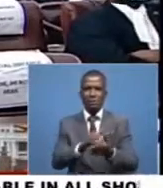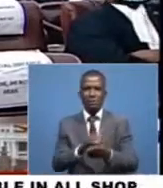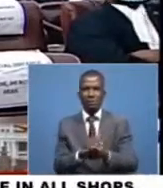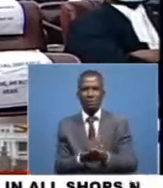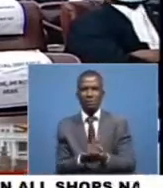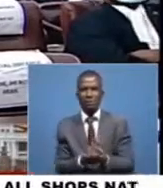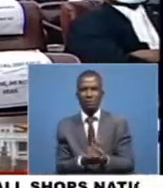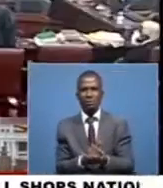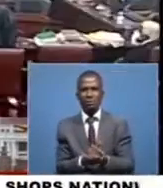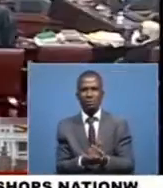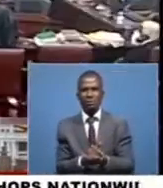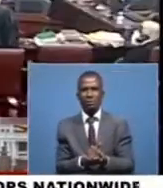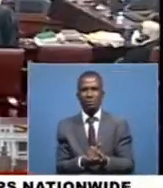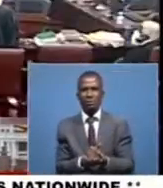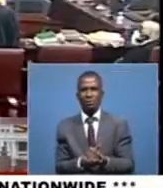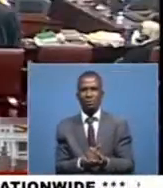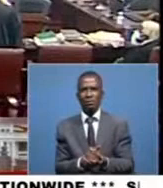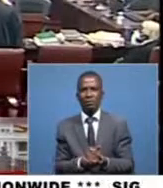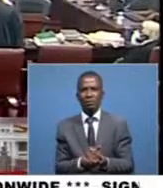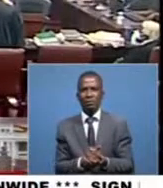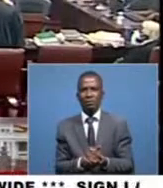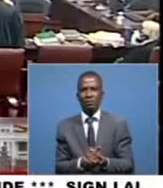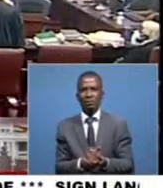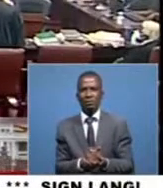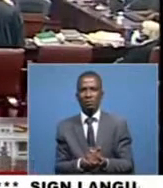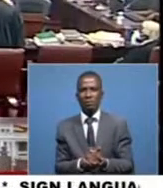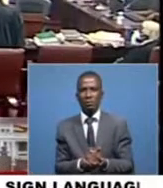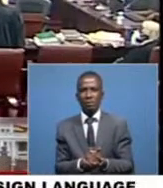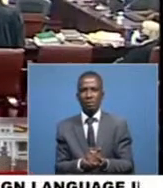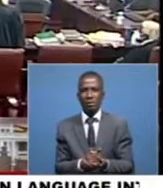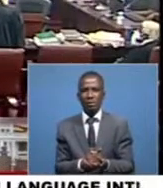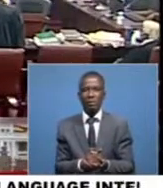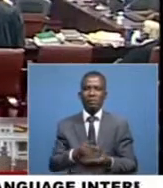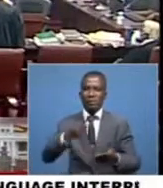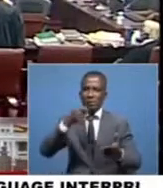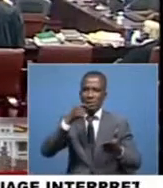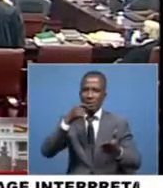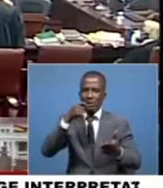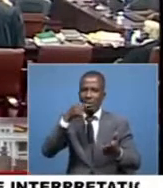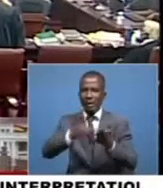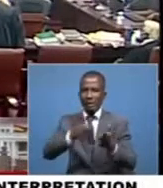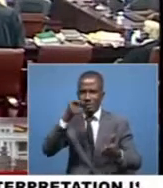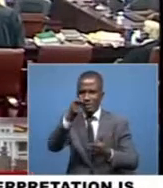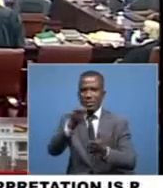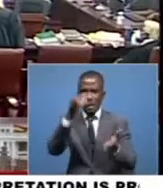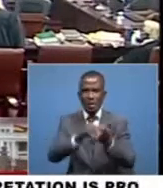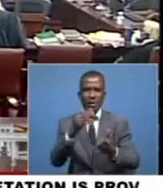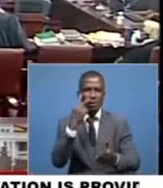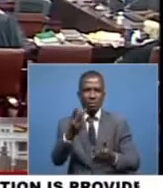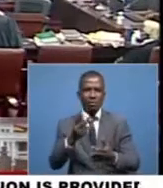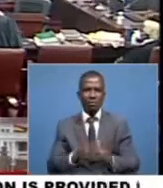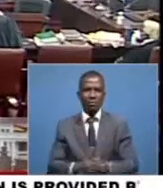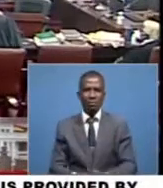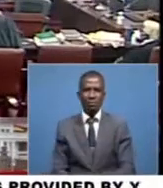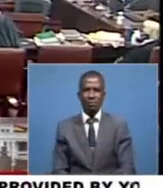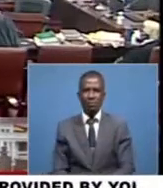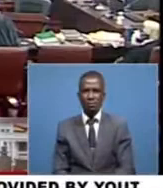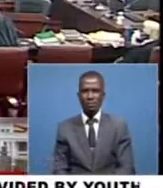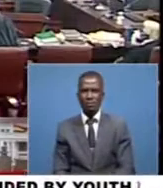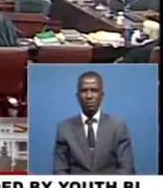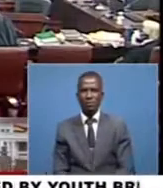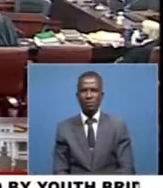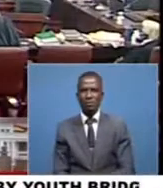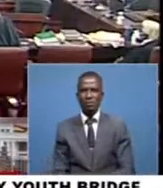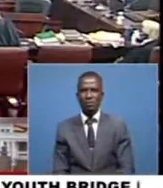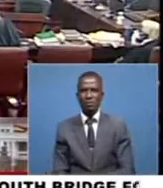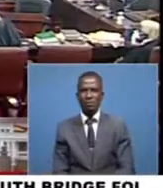of record, so like you correctly pointed out, you come by your form, you'll be heard. Very well. Yes, but you'll come back and give